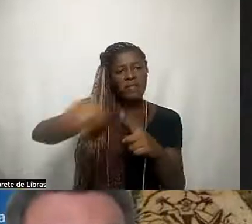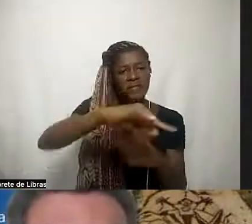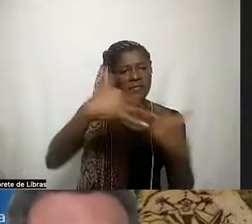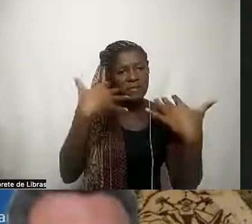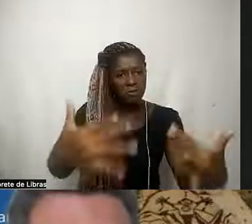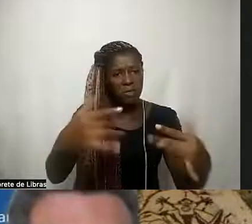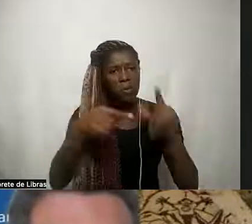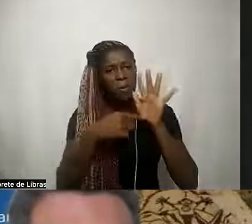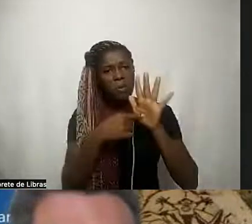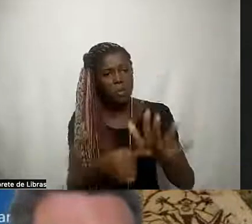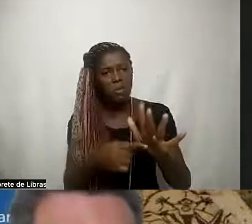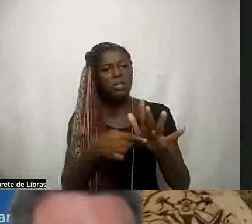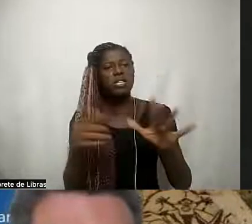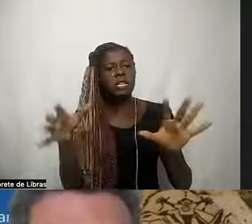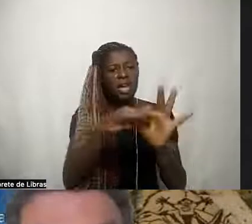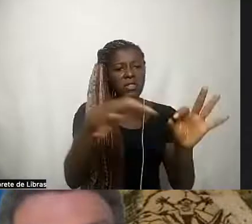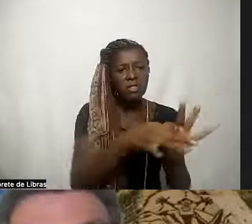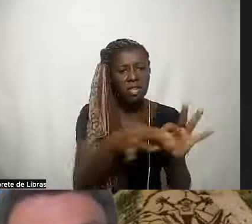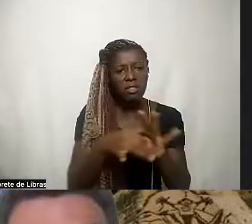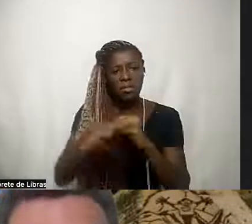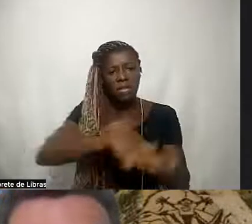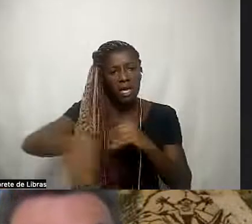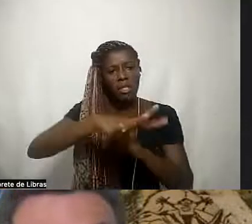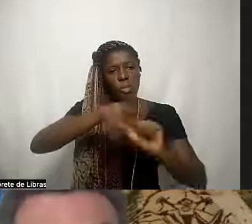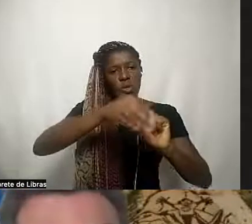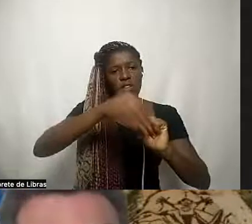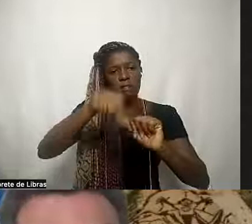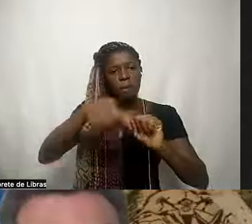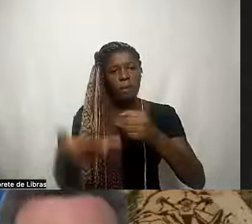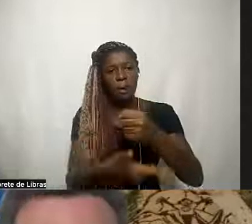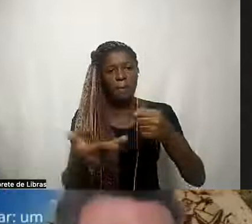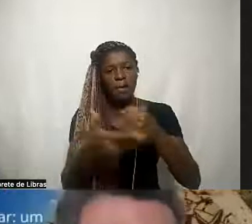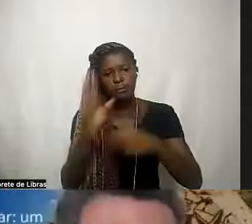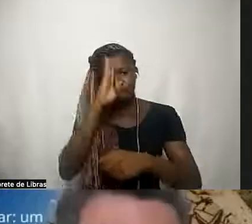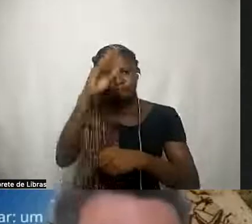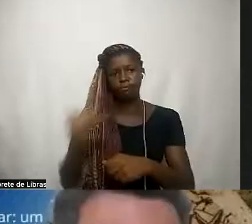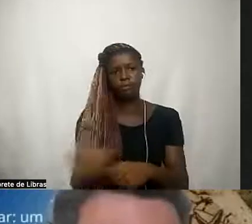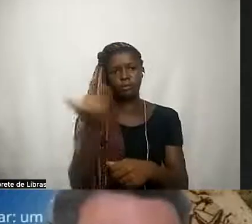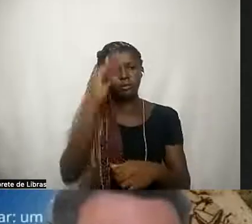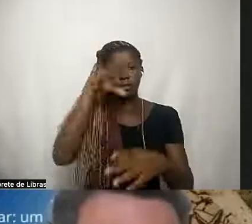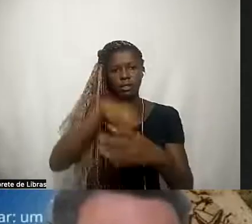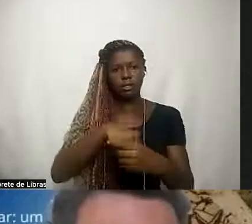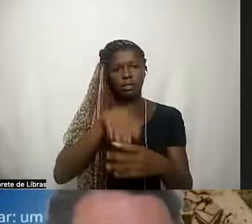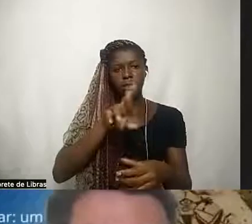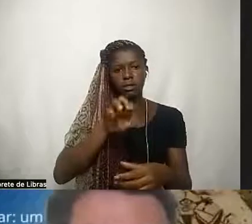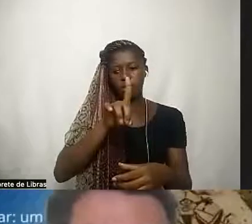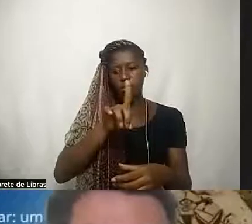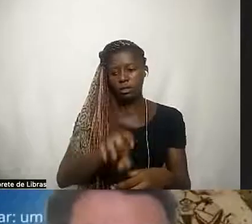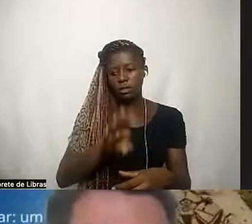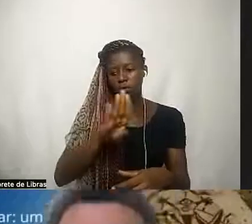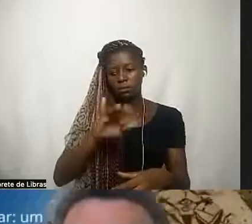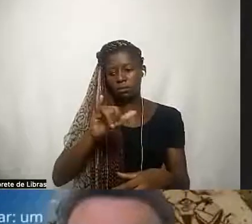say that this integration in the knowledge access, it is really our basis or foundation.